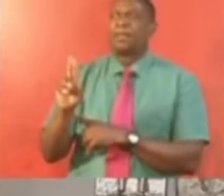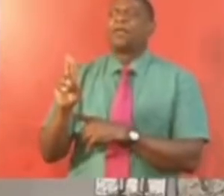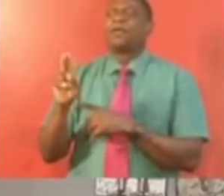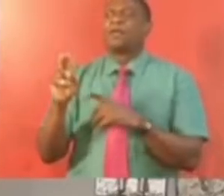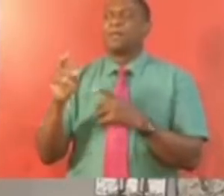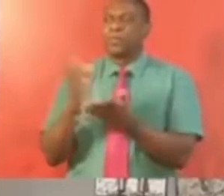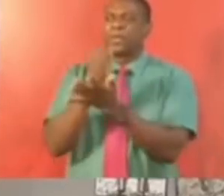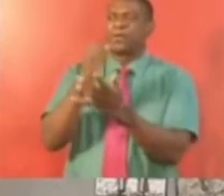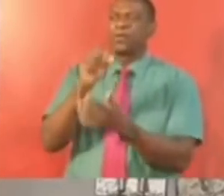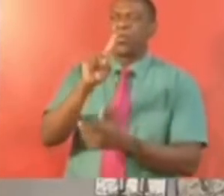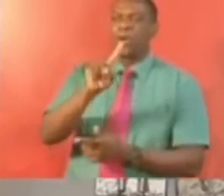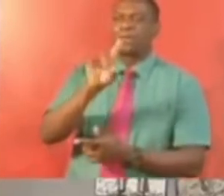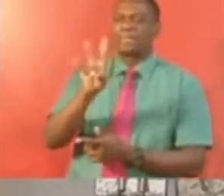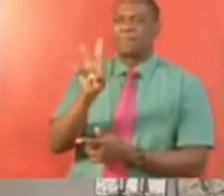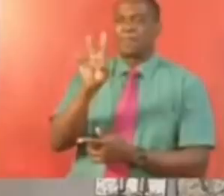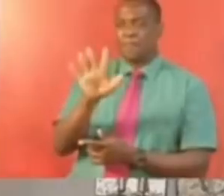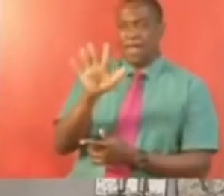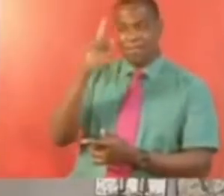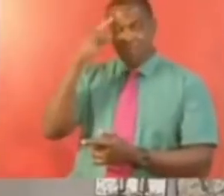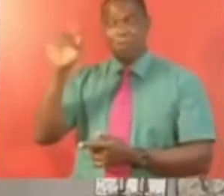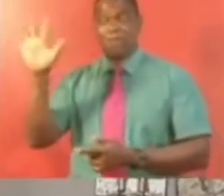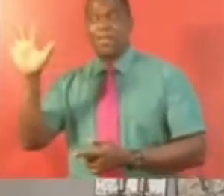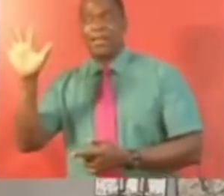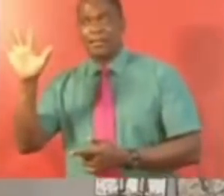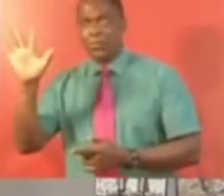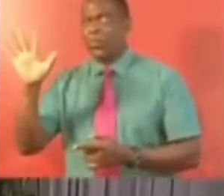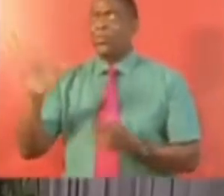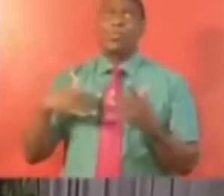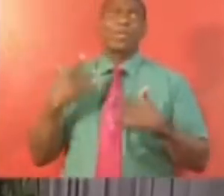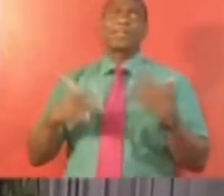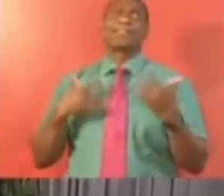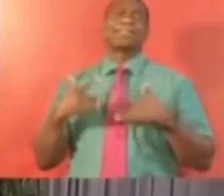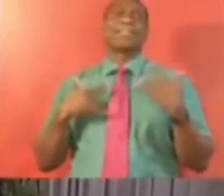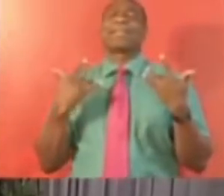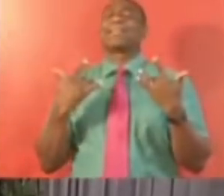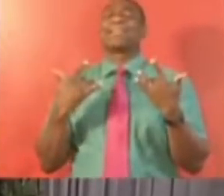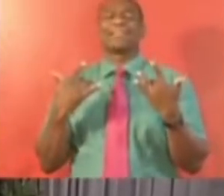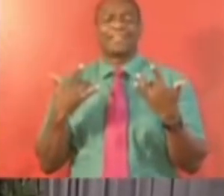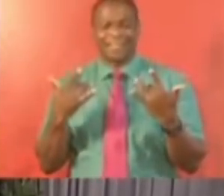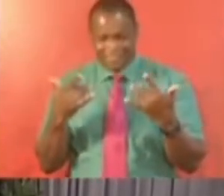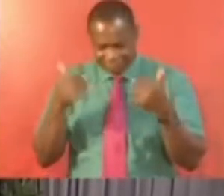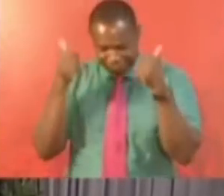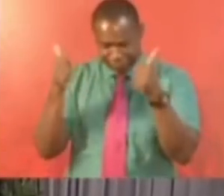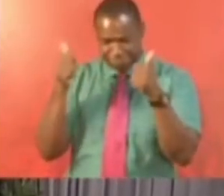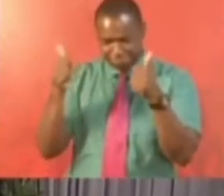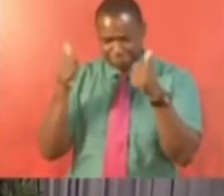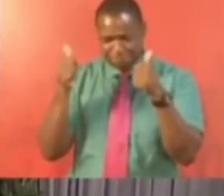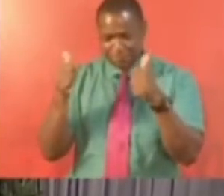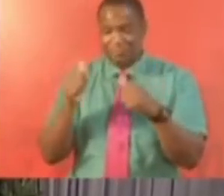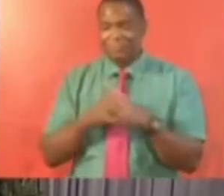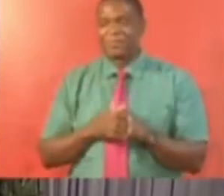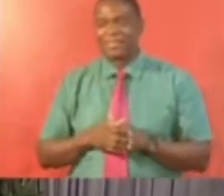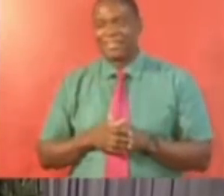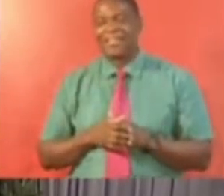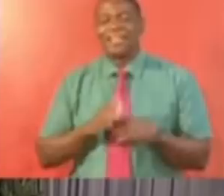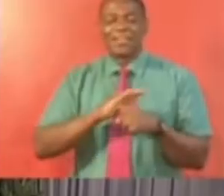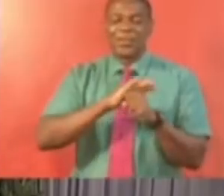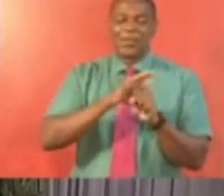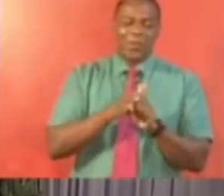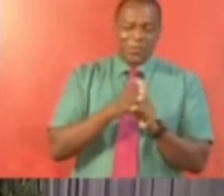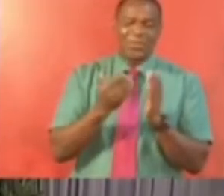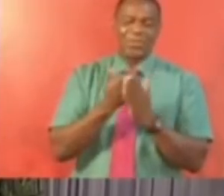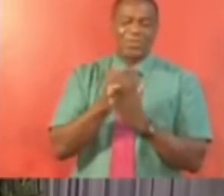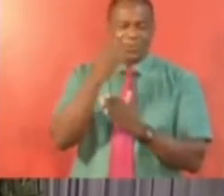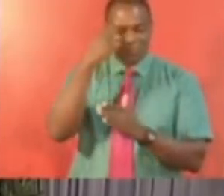5. Thanks, Candice. That's a COVID update courtesy to the Minister of National Security. Thank you very much,